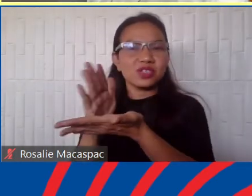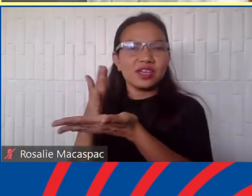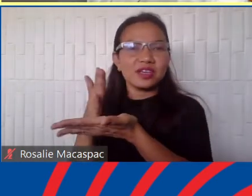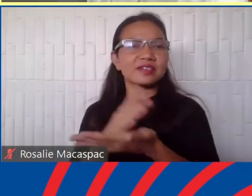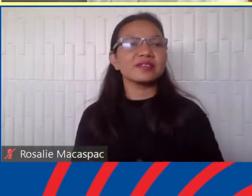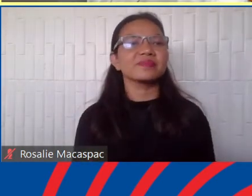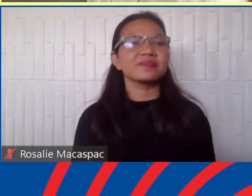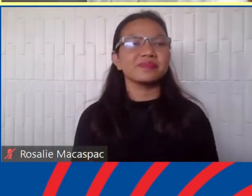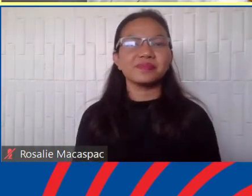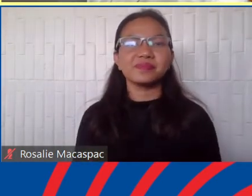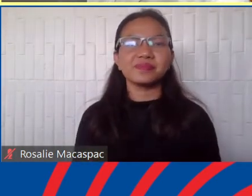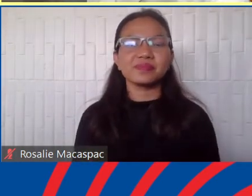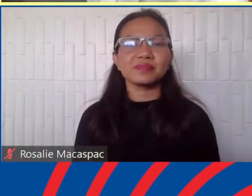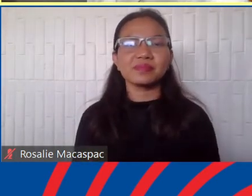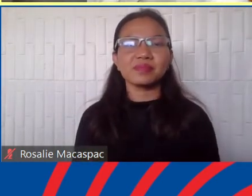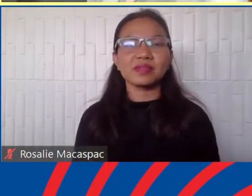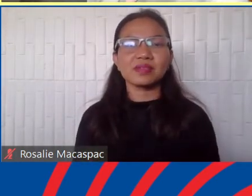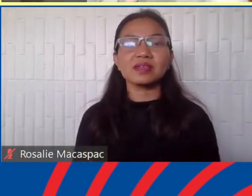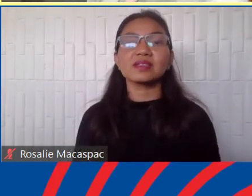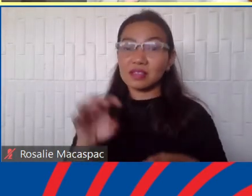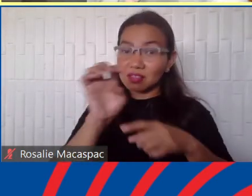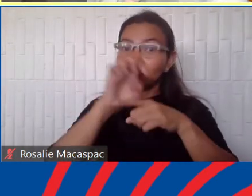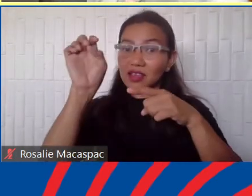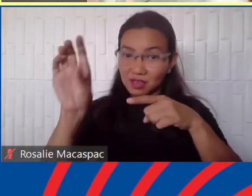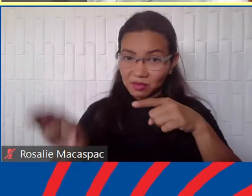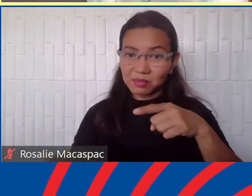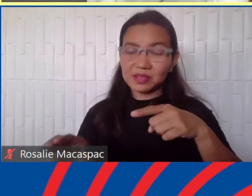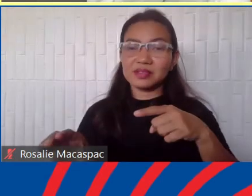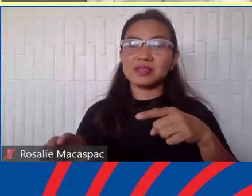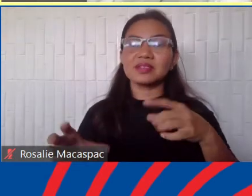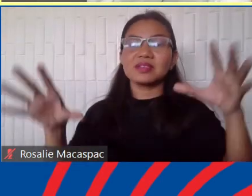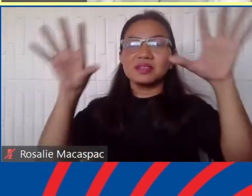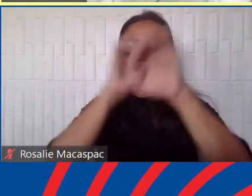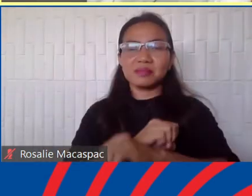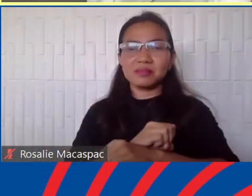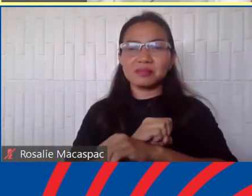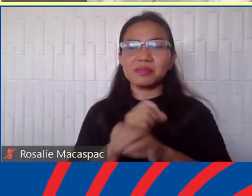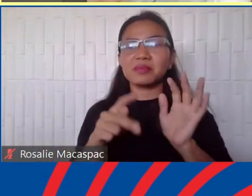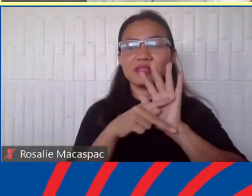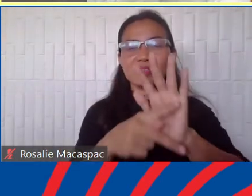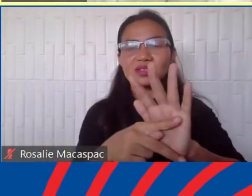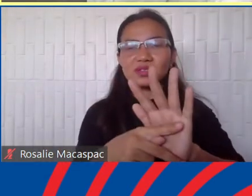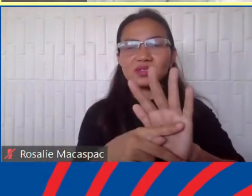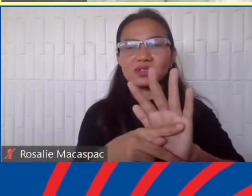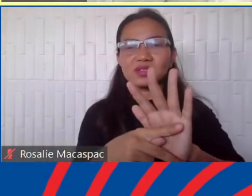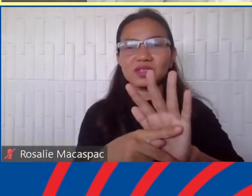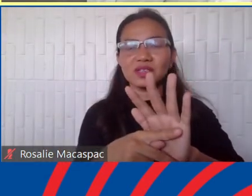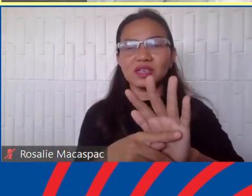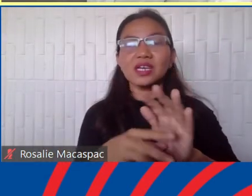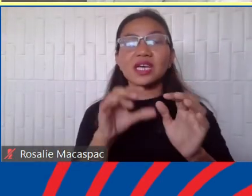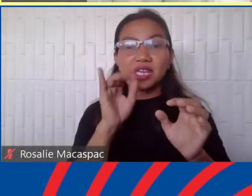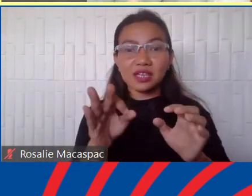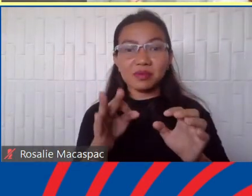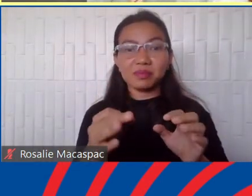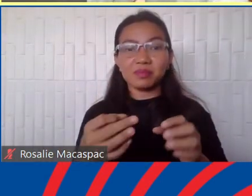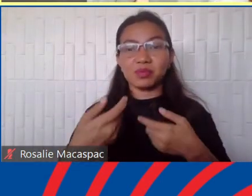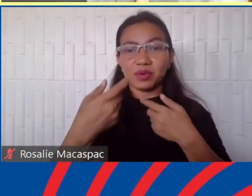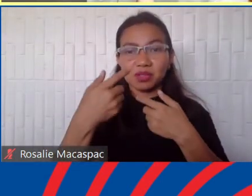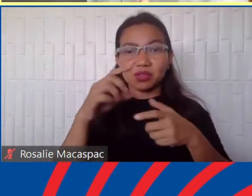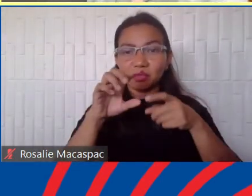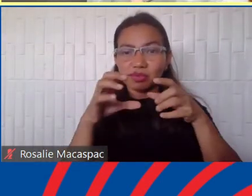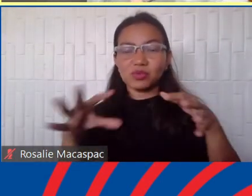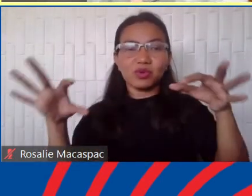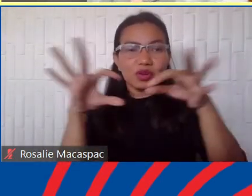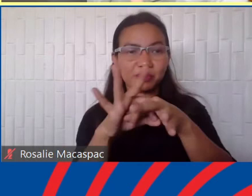And that ends my presentation. If you want to collaborate with me, this is my email address. You can also visit my